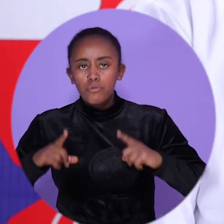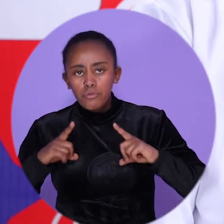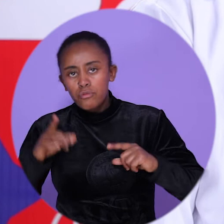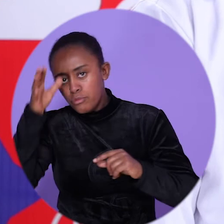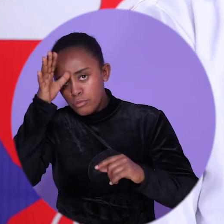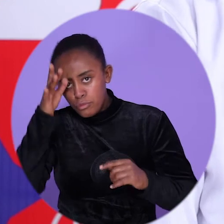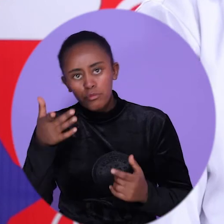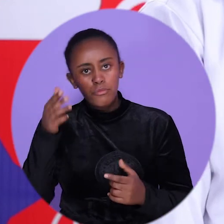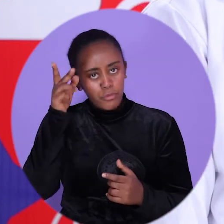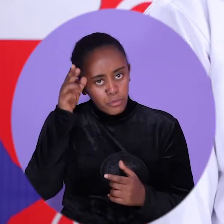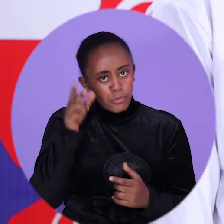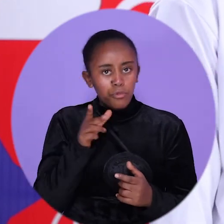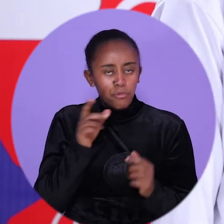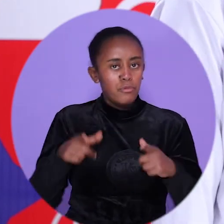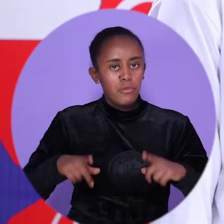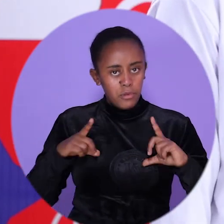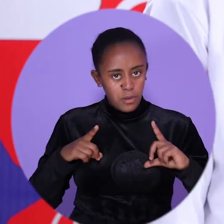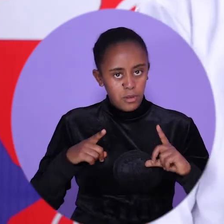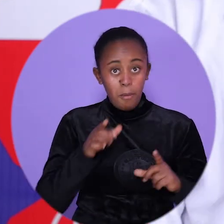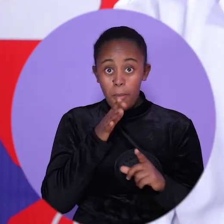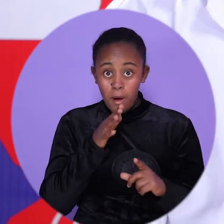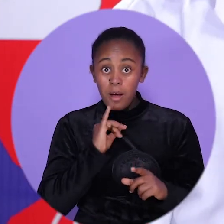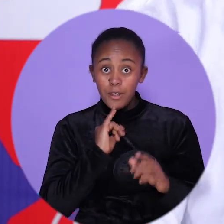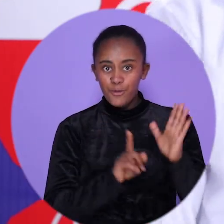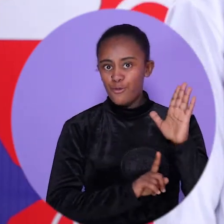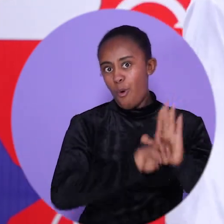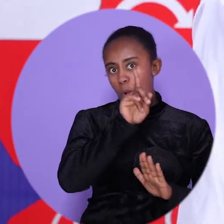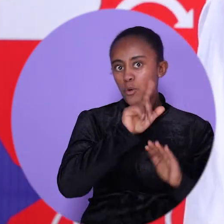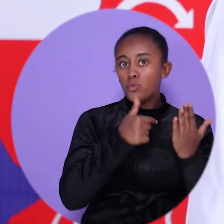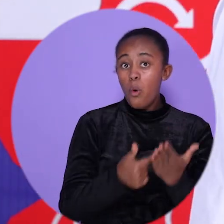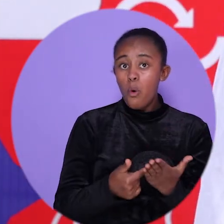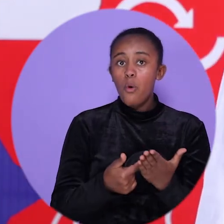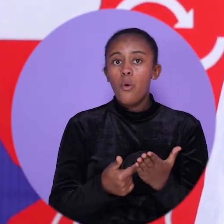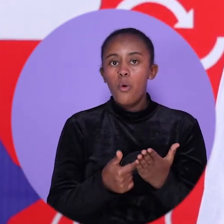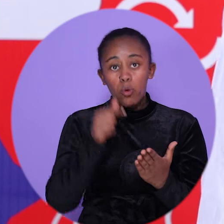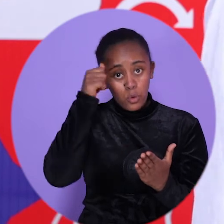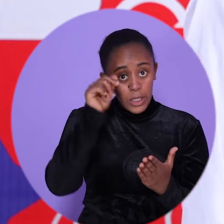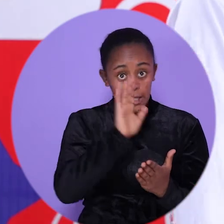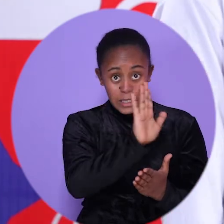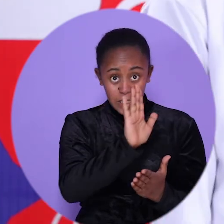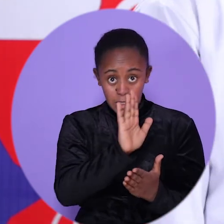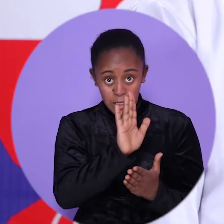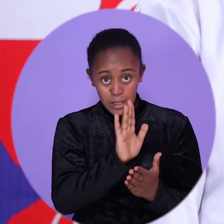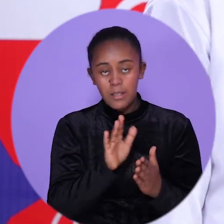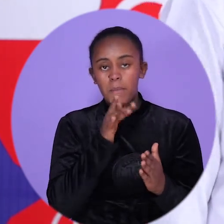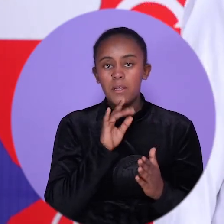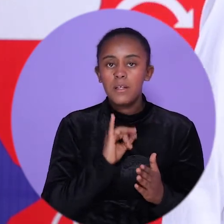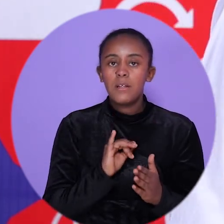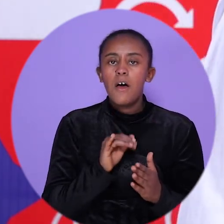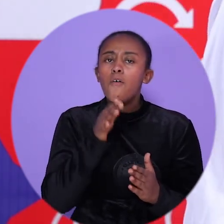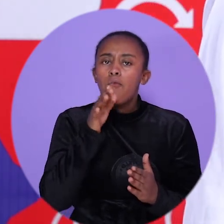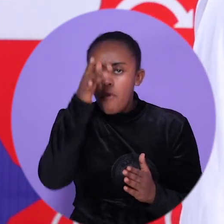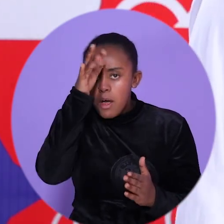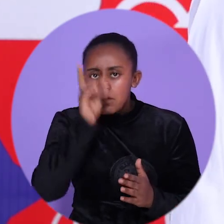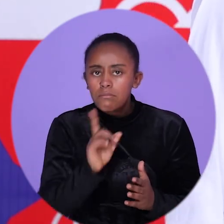father, sister, and brother. My mother is tall. So, his mother is tall. So, what about